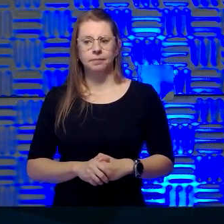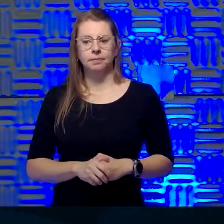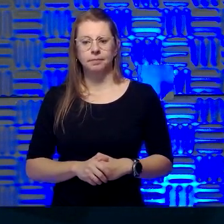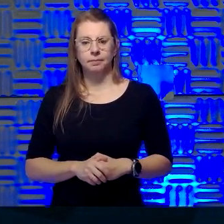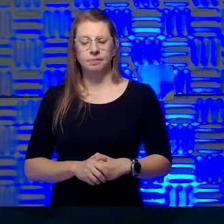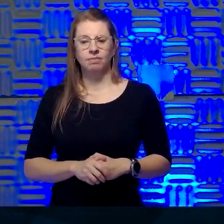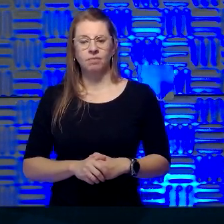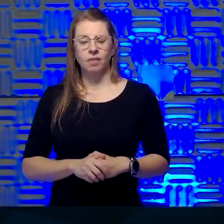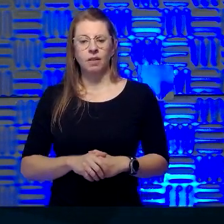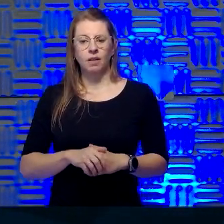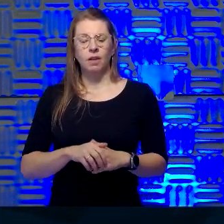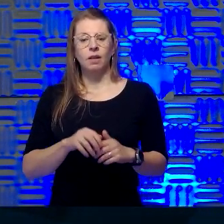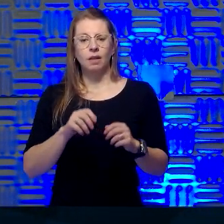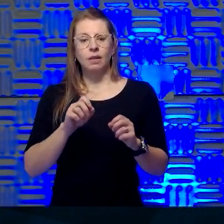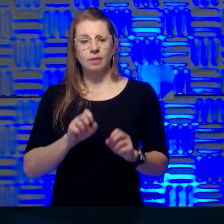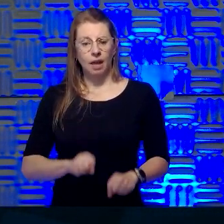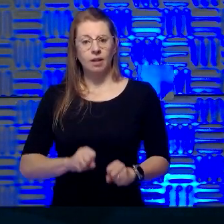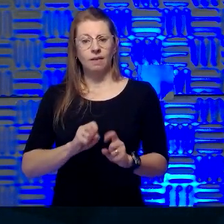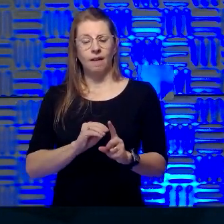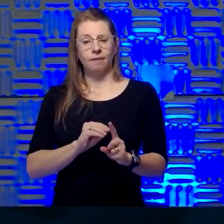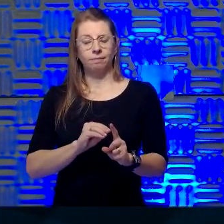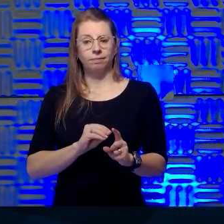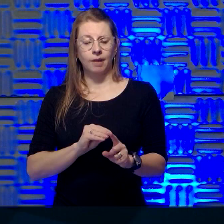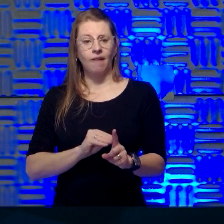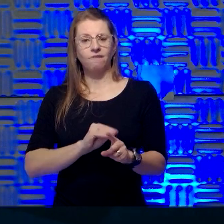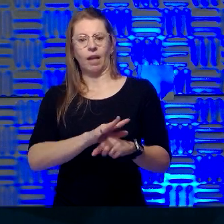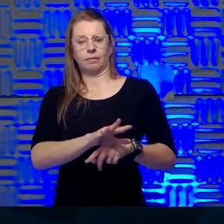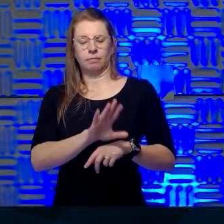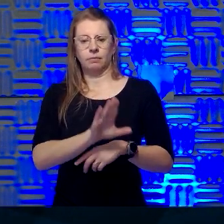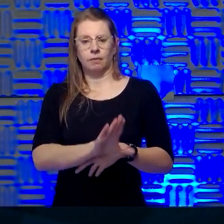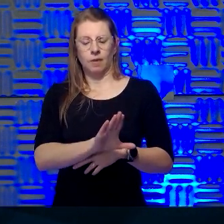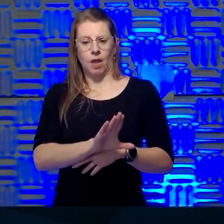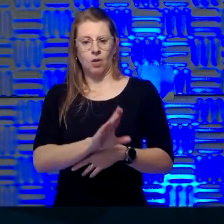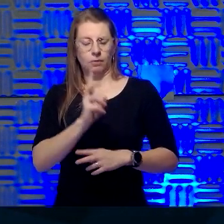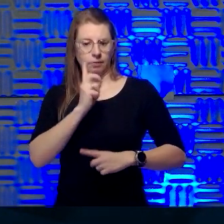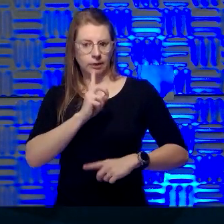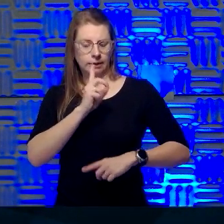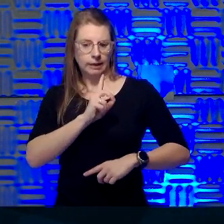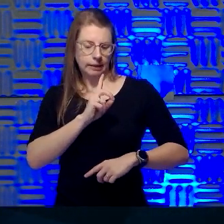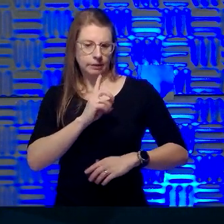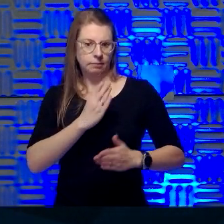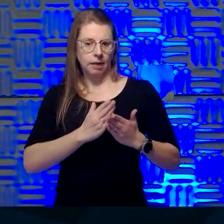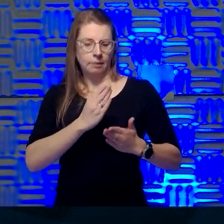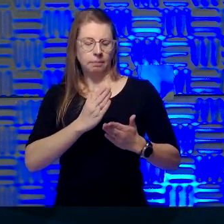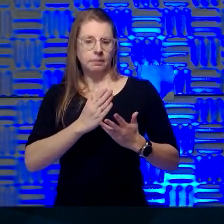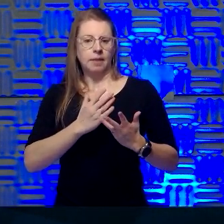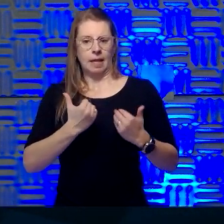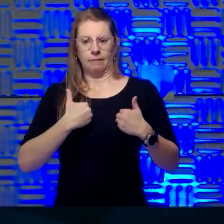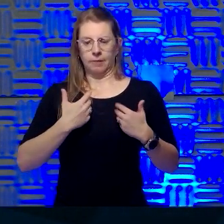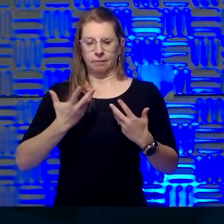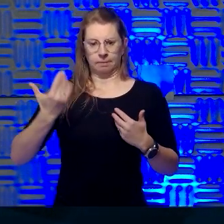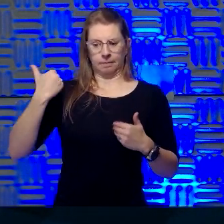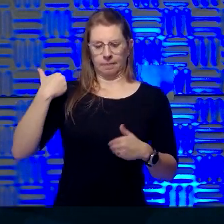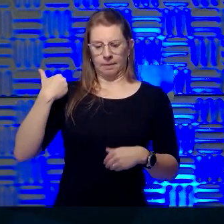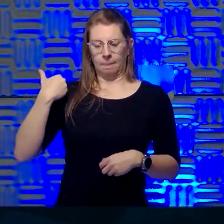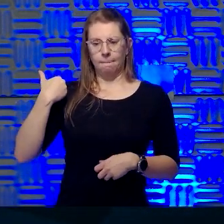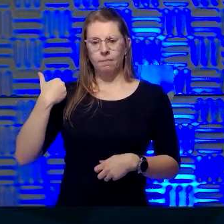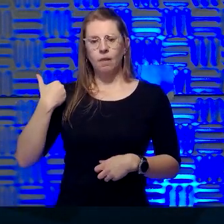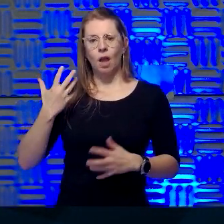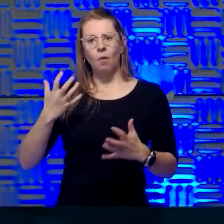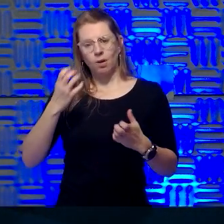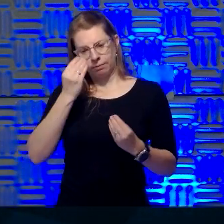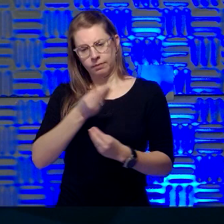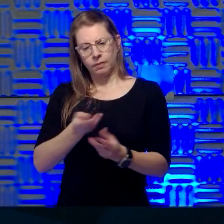underlying disease. And so I want to encourage people that the hospital and the clinics in Pawnee County are safe.